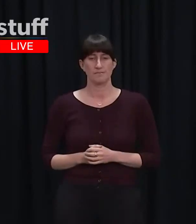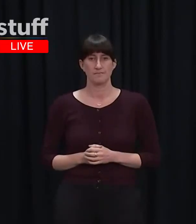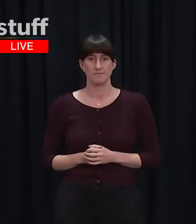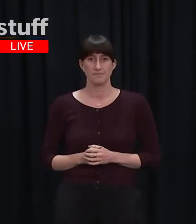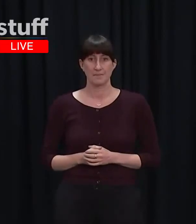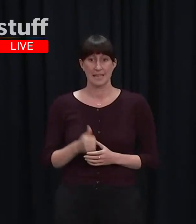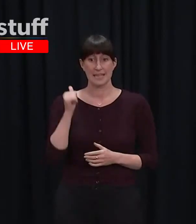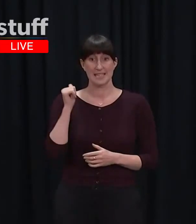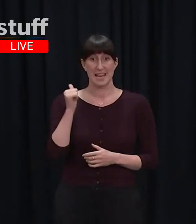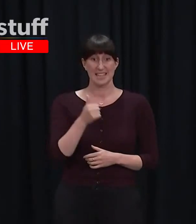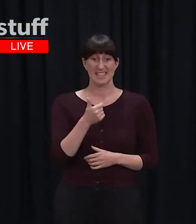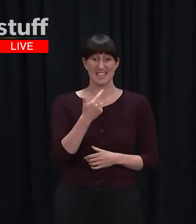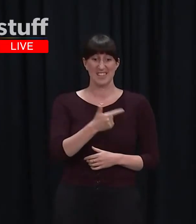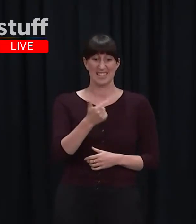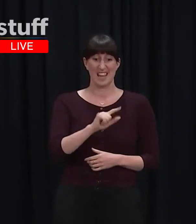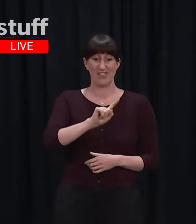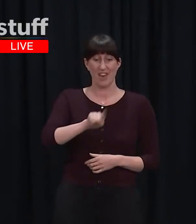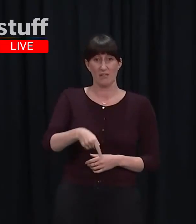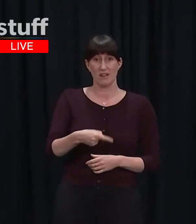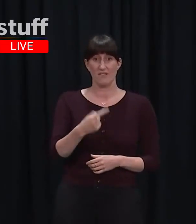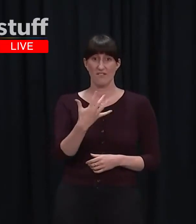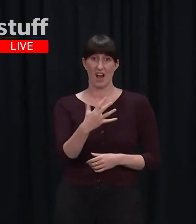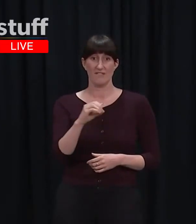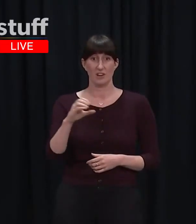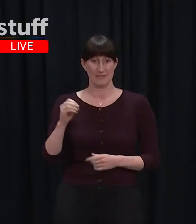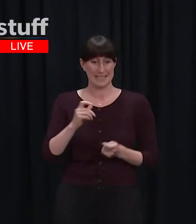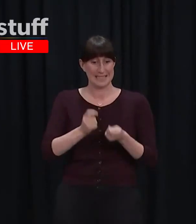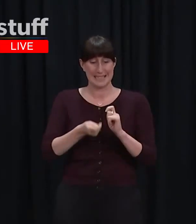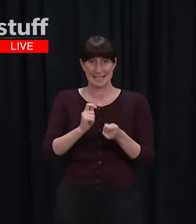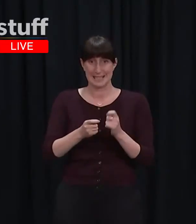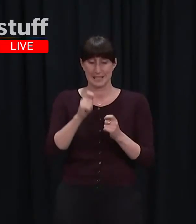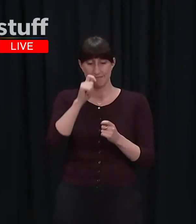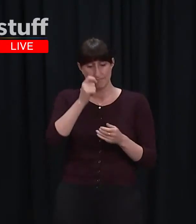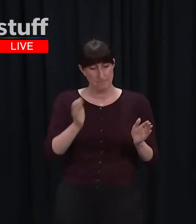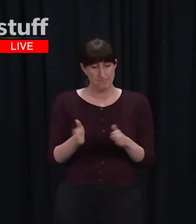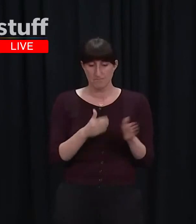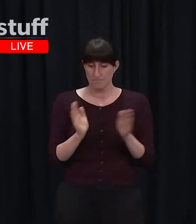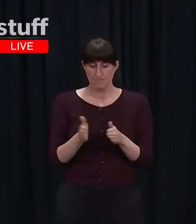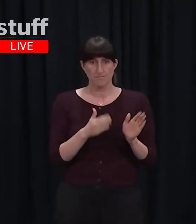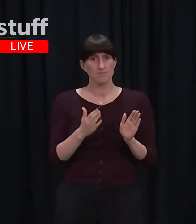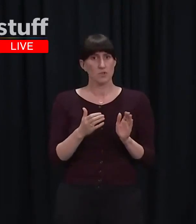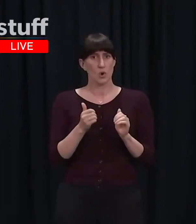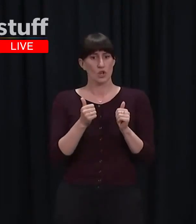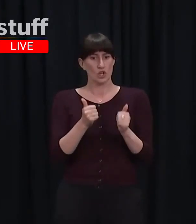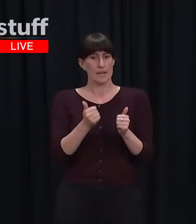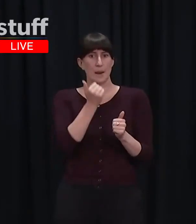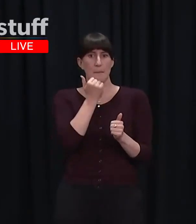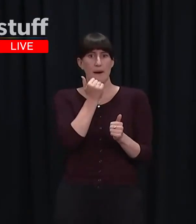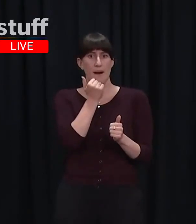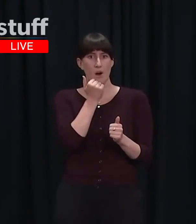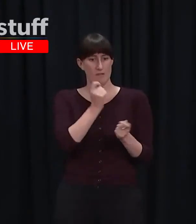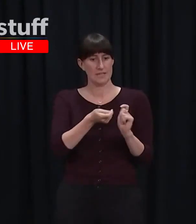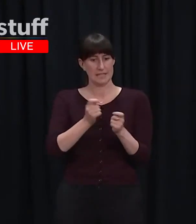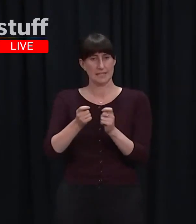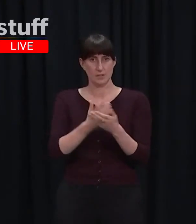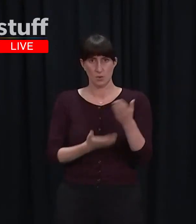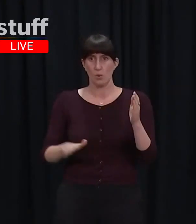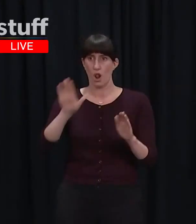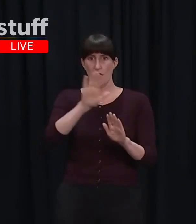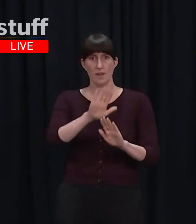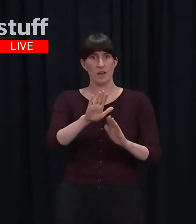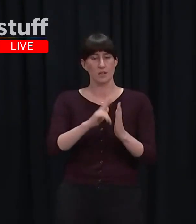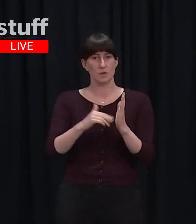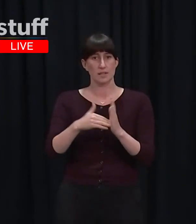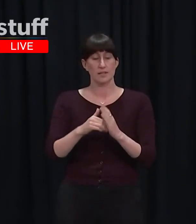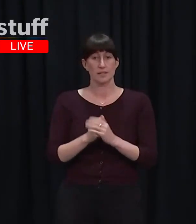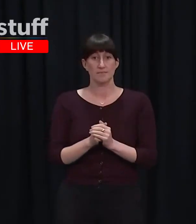Yesterday, 17,536 tests processed, so good volumes of testing still around the country, and that includes in Auckland,